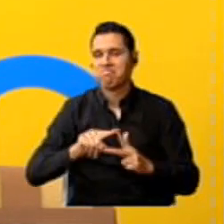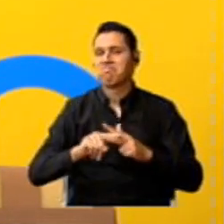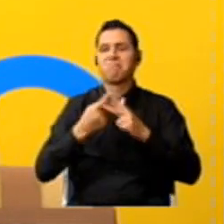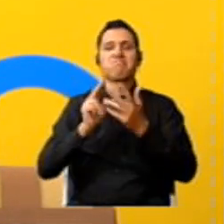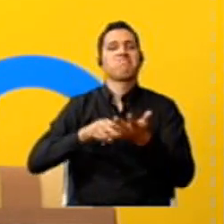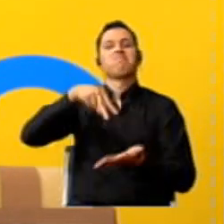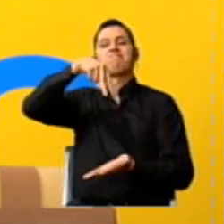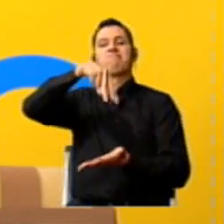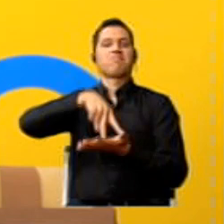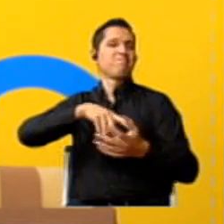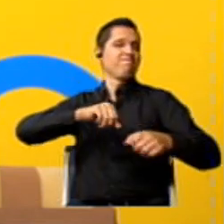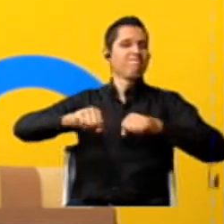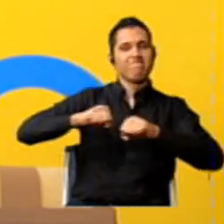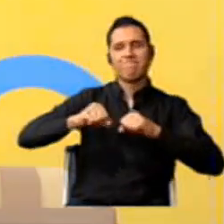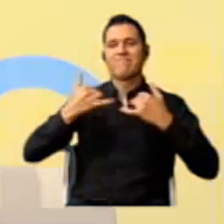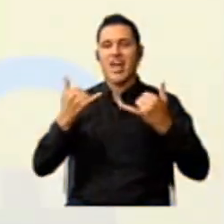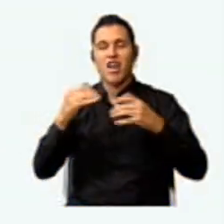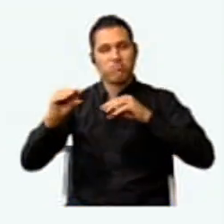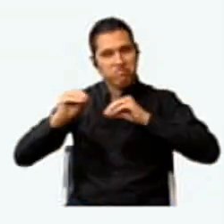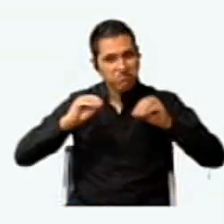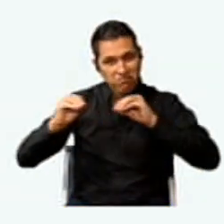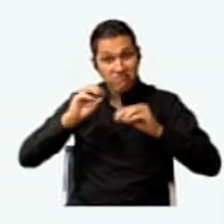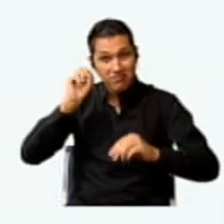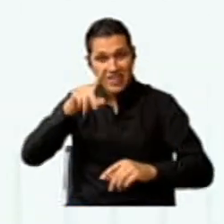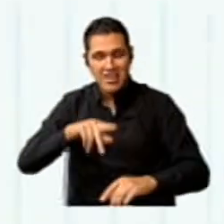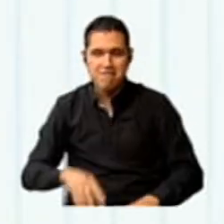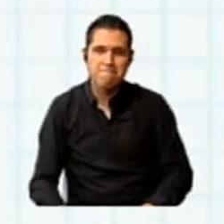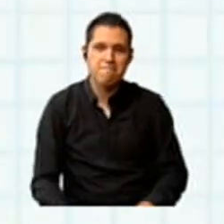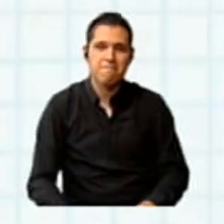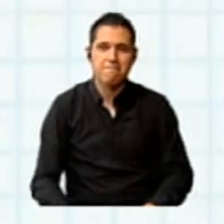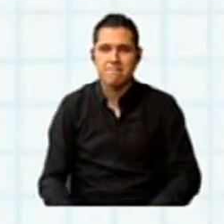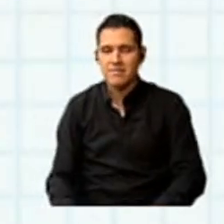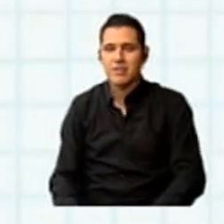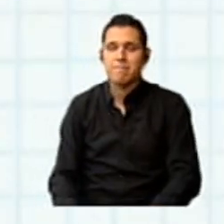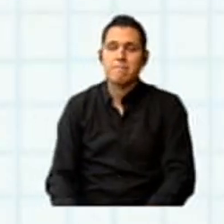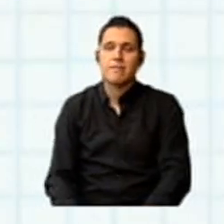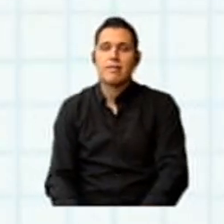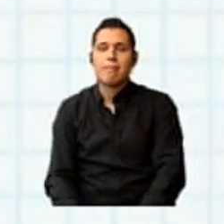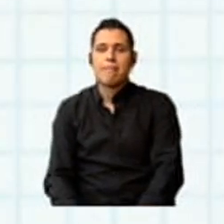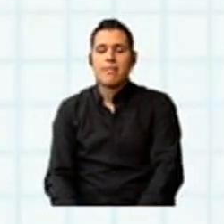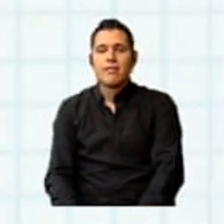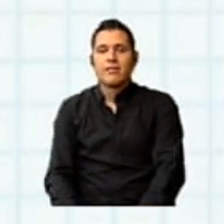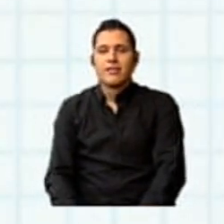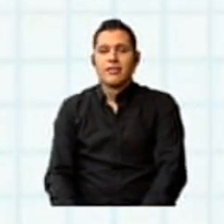the actions. Listen, you want to listen?